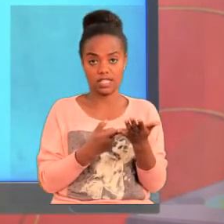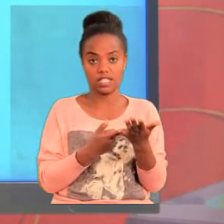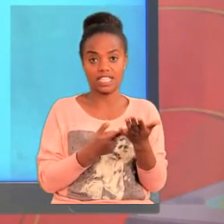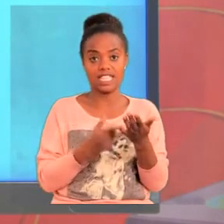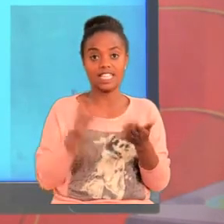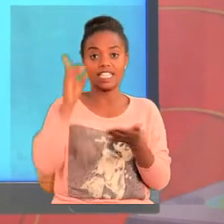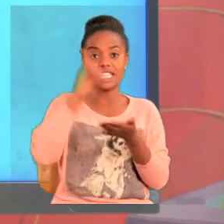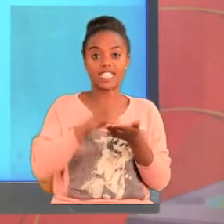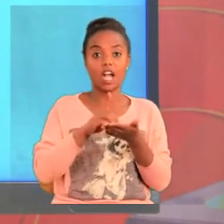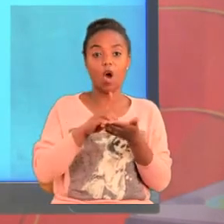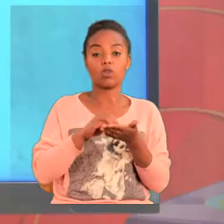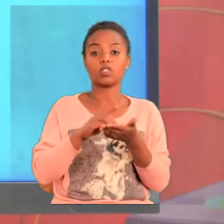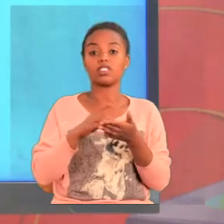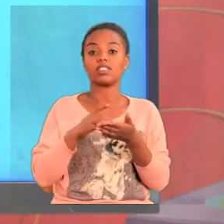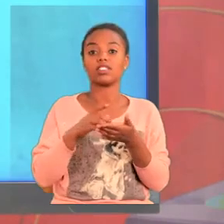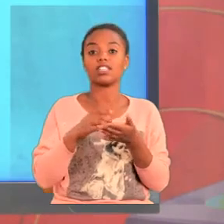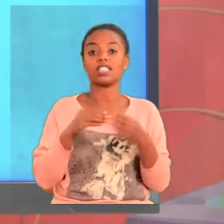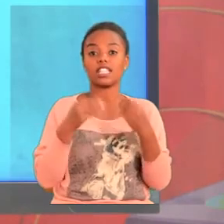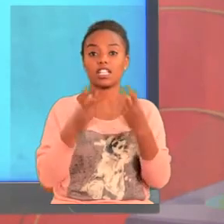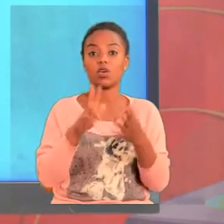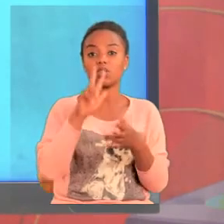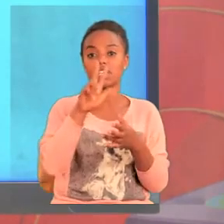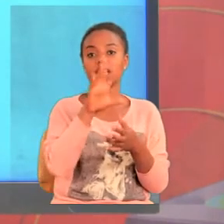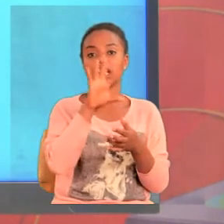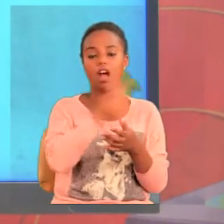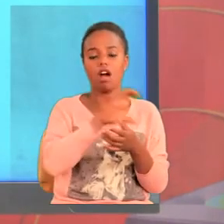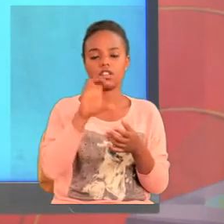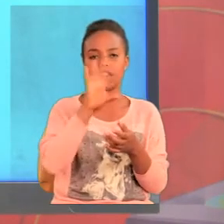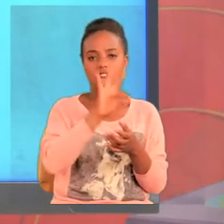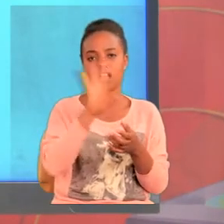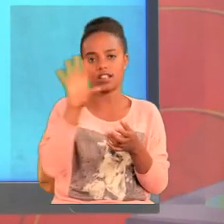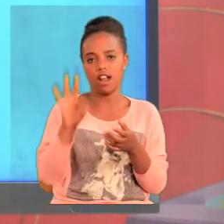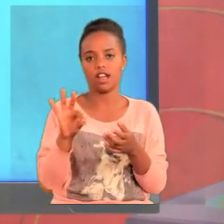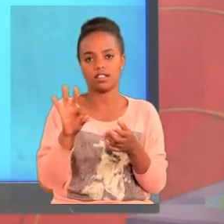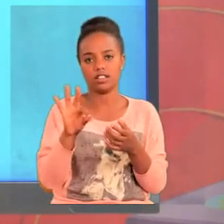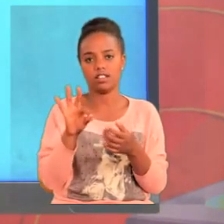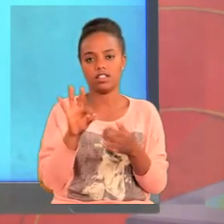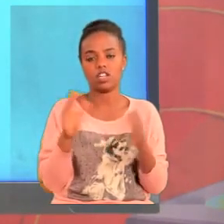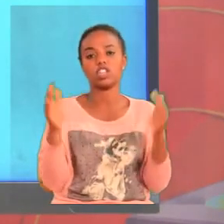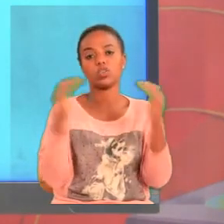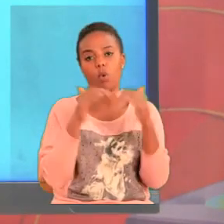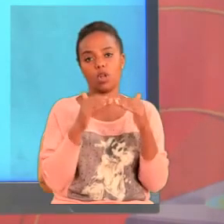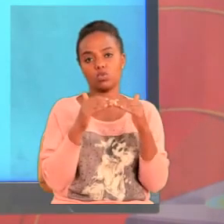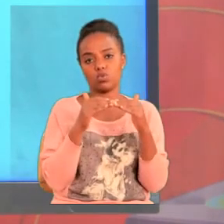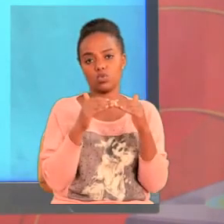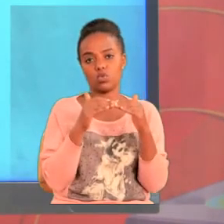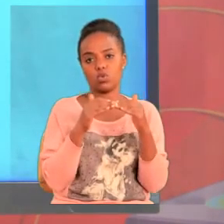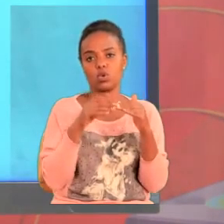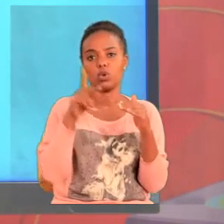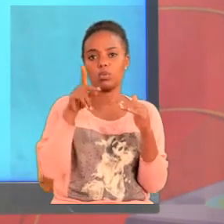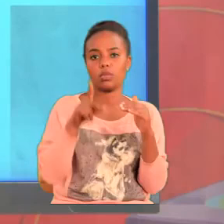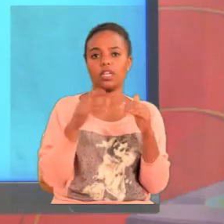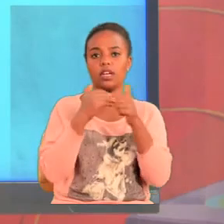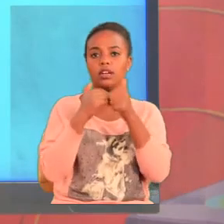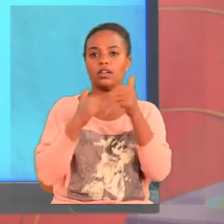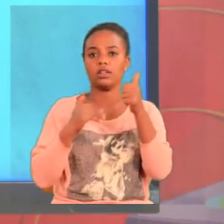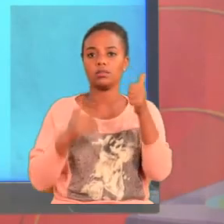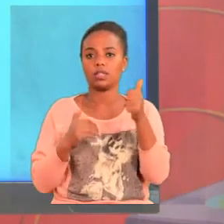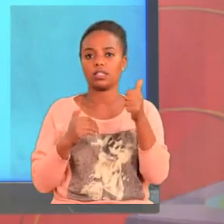the discount sale price tag is given, it's 399. 399 is equal to P